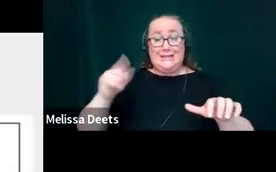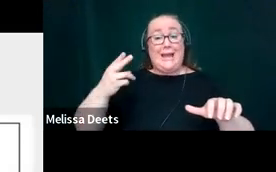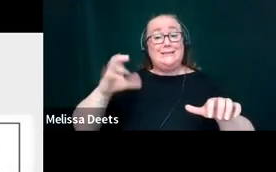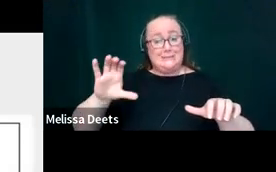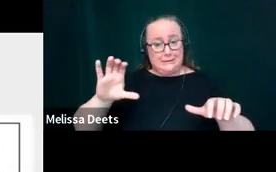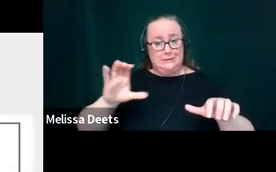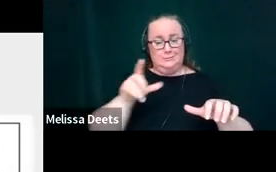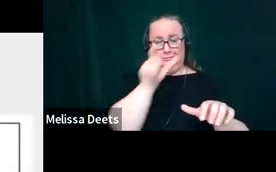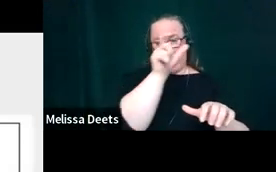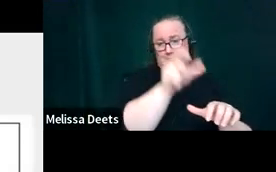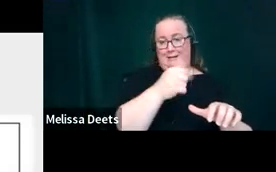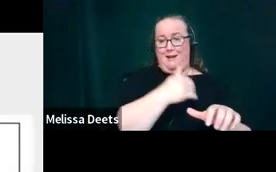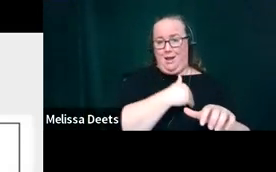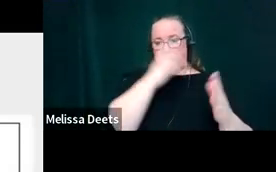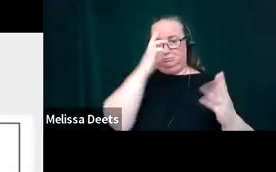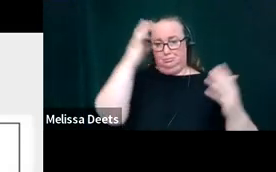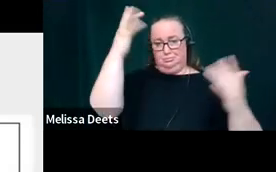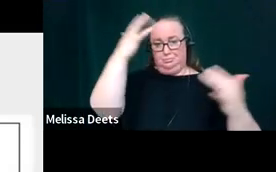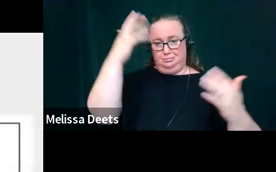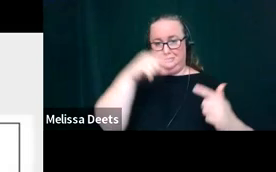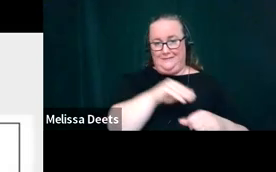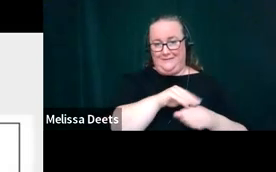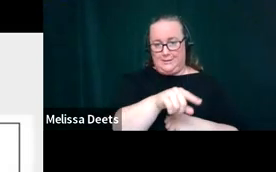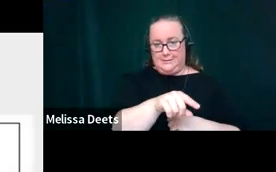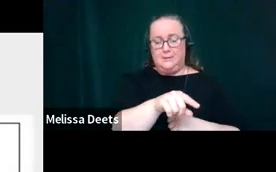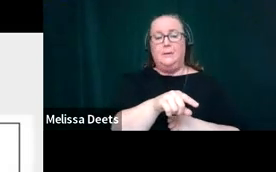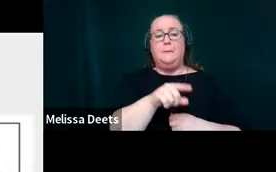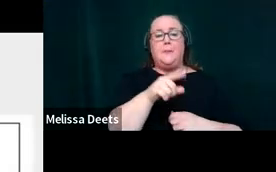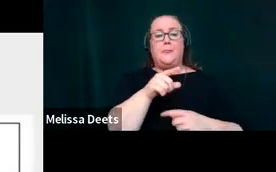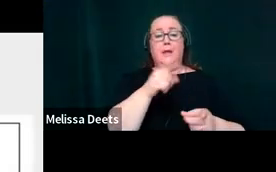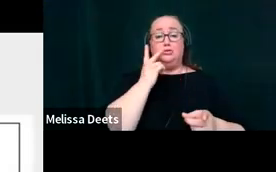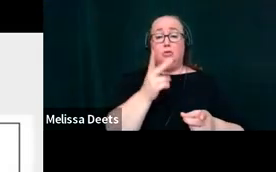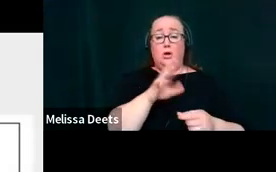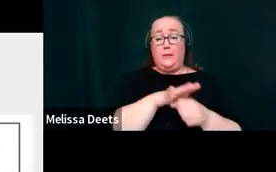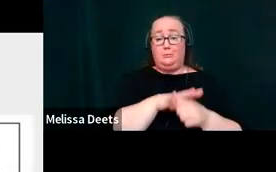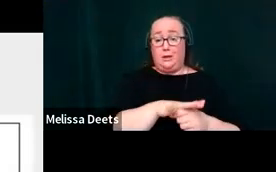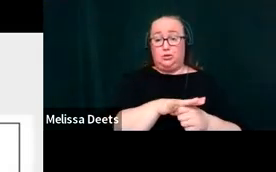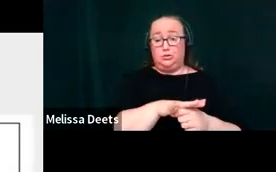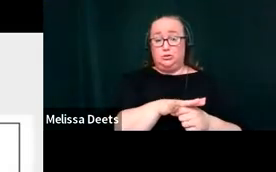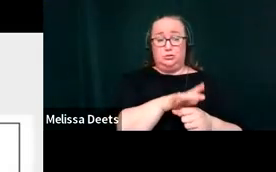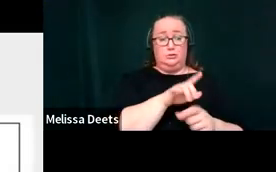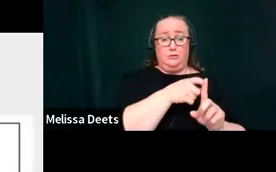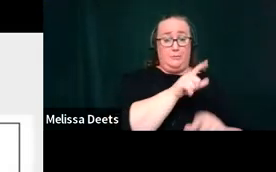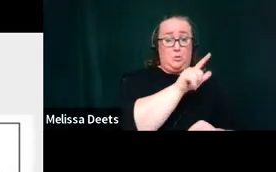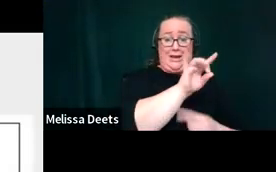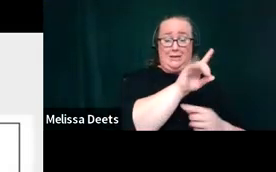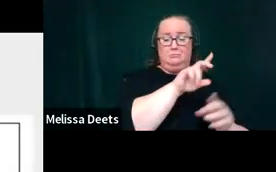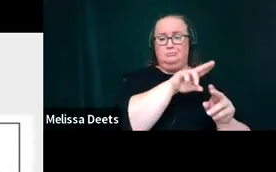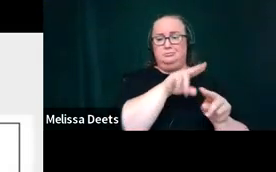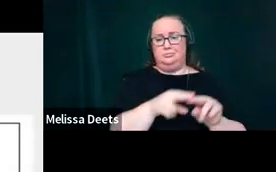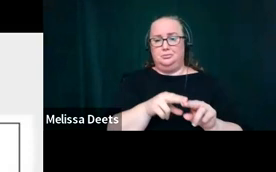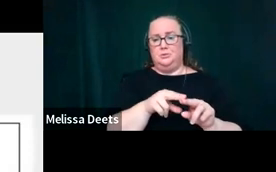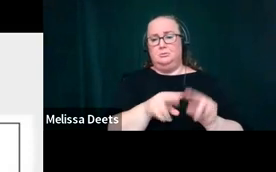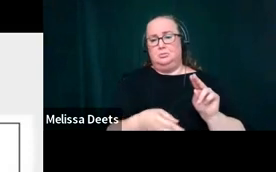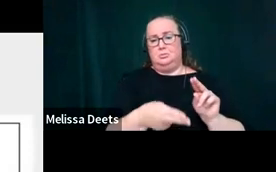of marijuana that has psychotropic effects, and they found that the pressure was reduced from 28 down to an average of 22